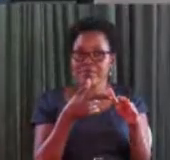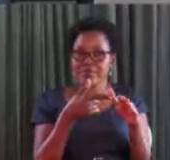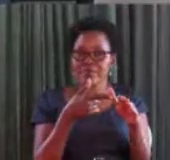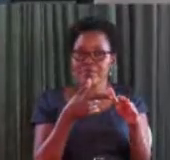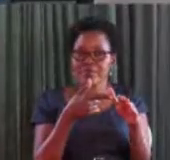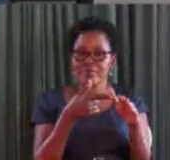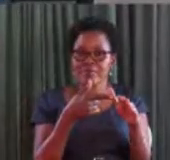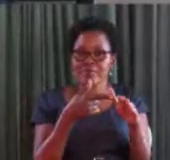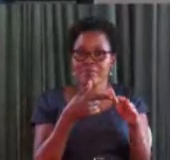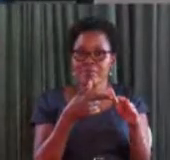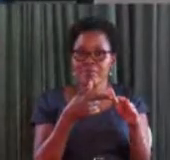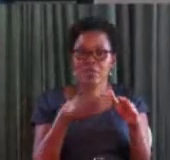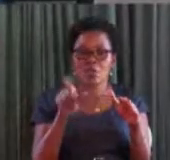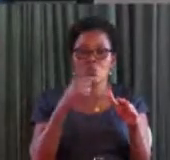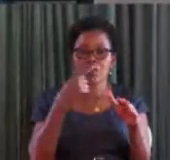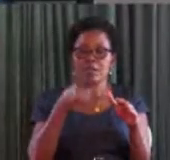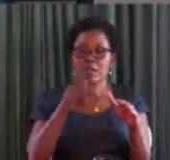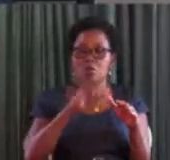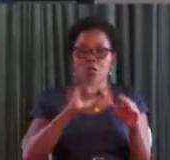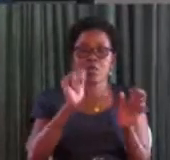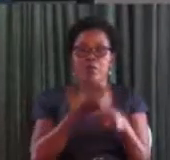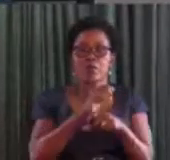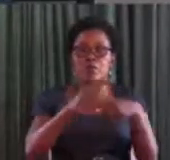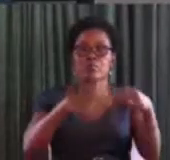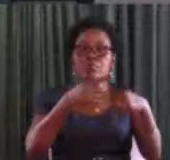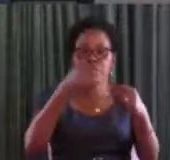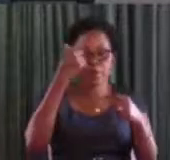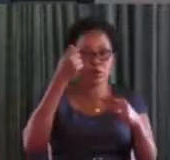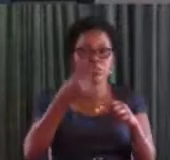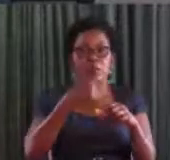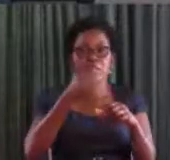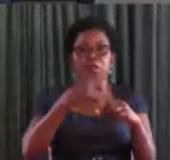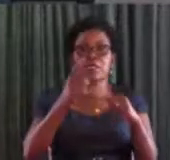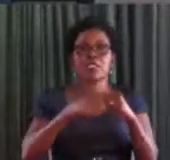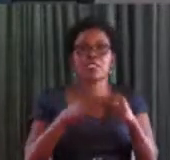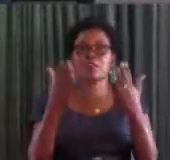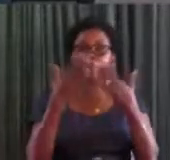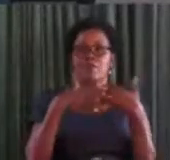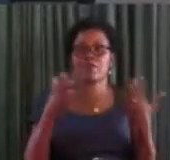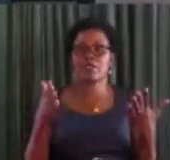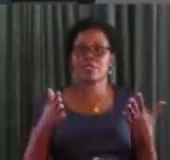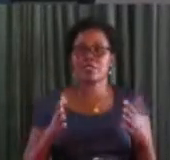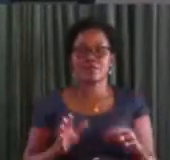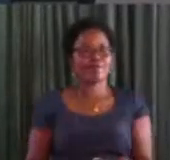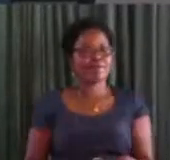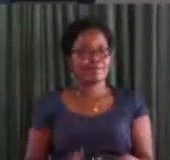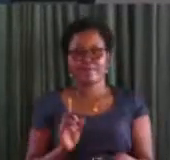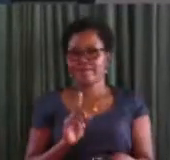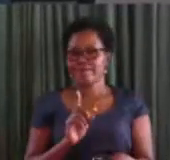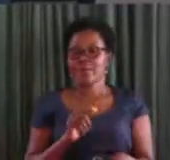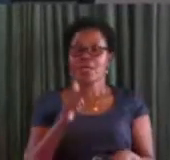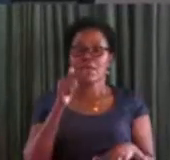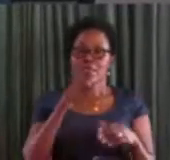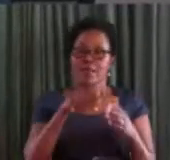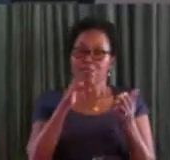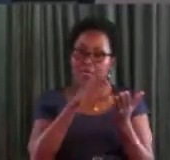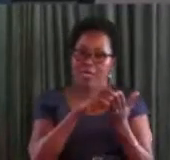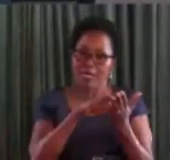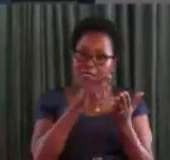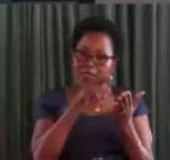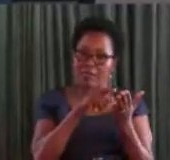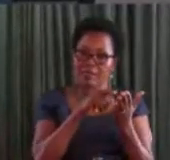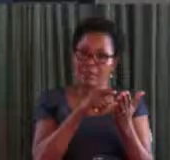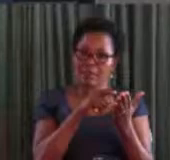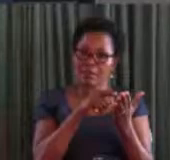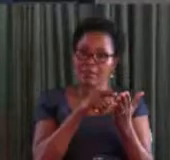we are folding our hands because the 6 months period is over. This is a case where the litigant,